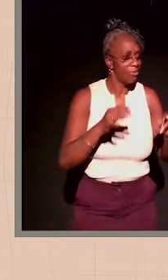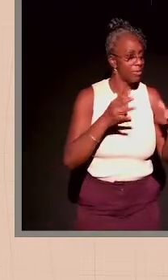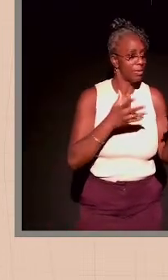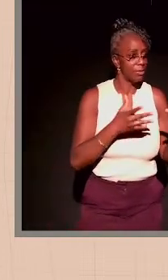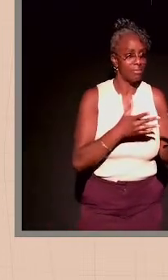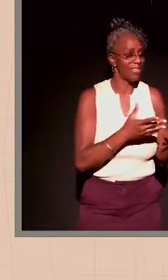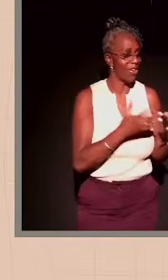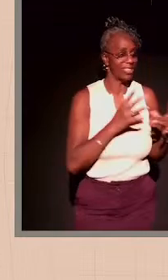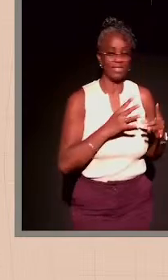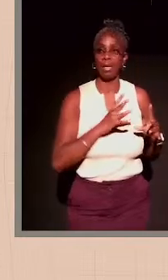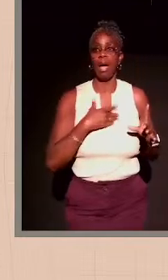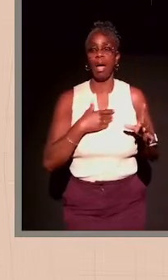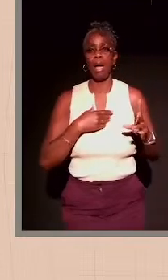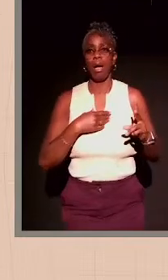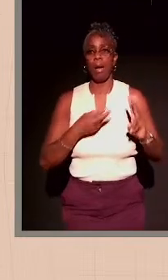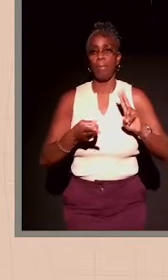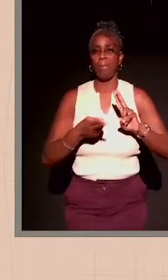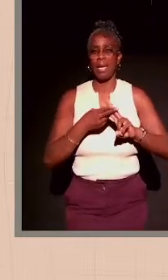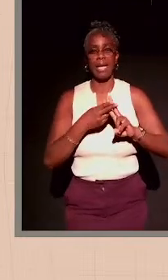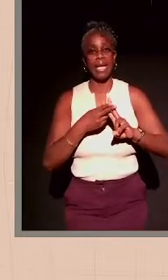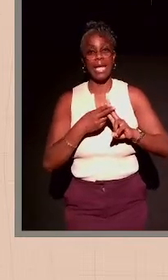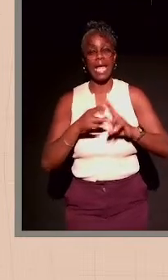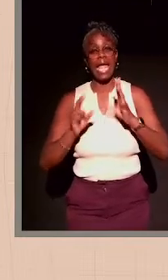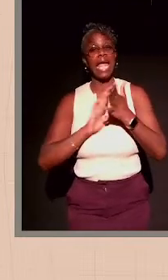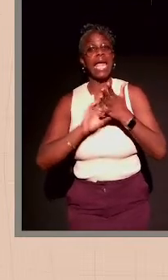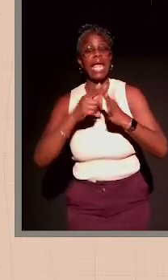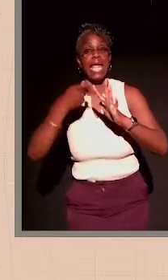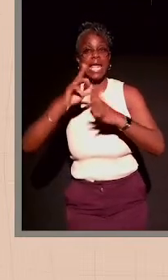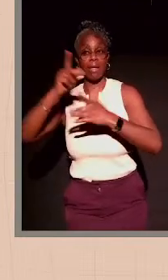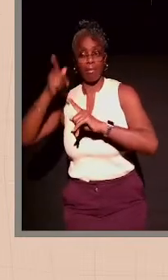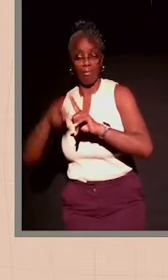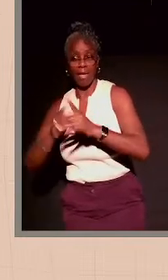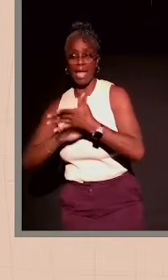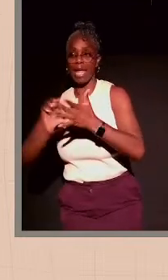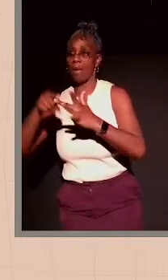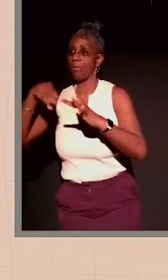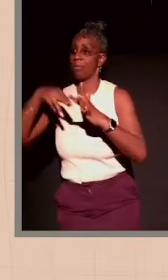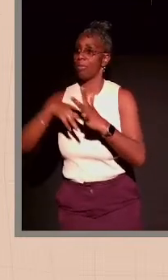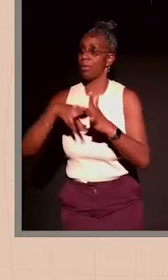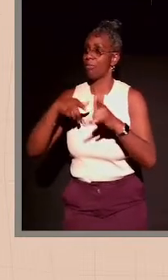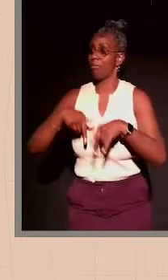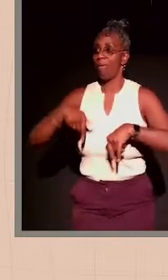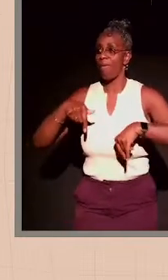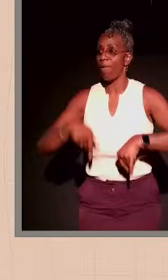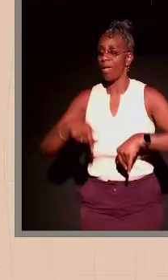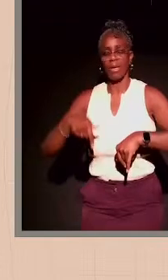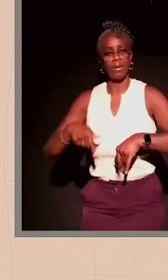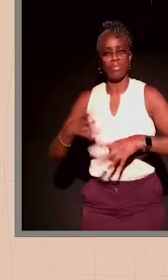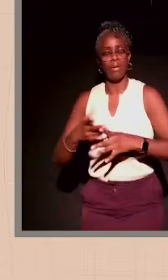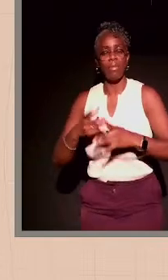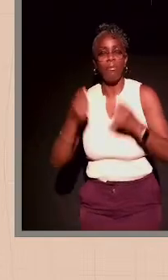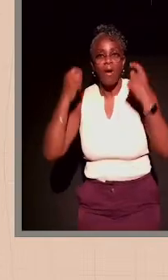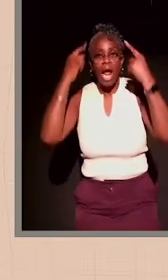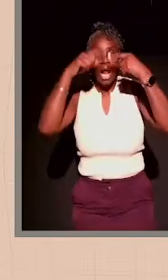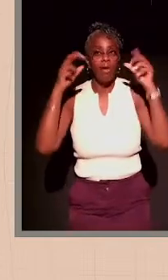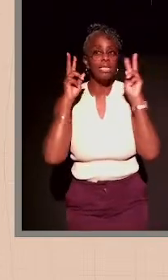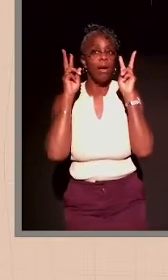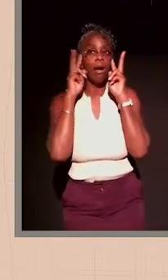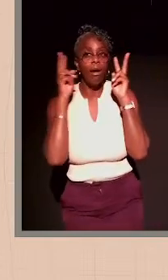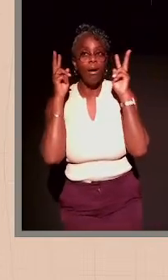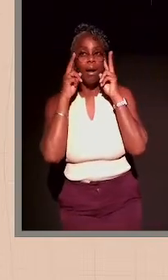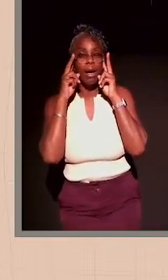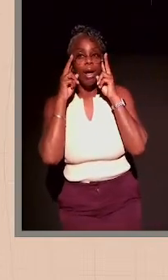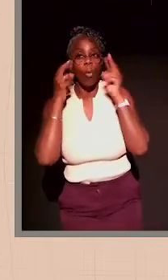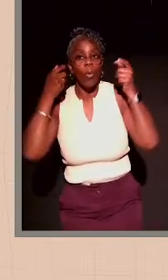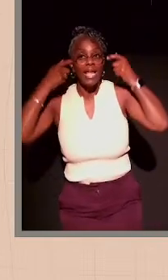My pronouns are he and him, and I am wearing round frame glasses with a